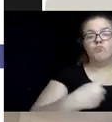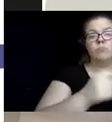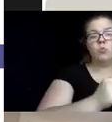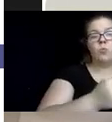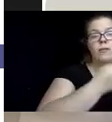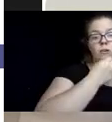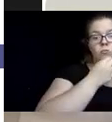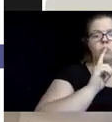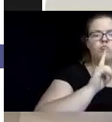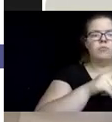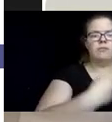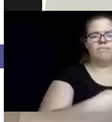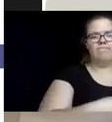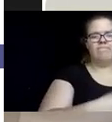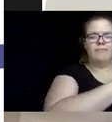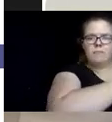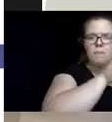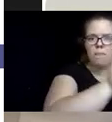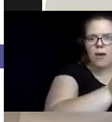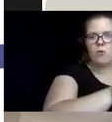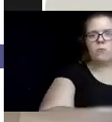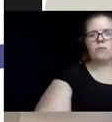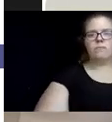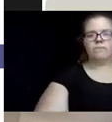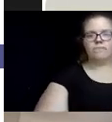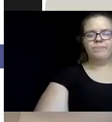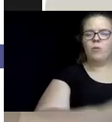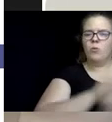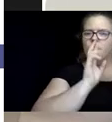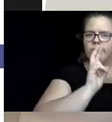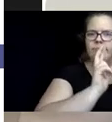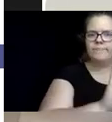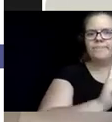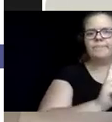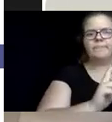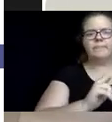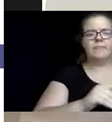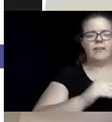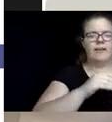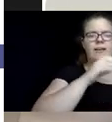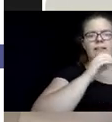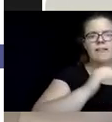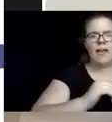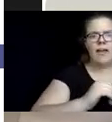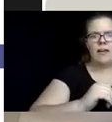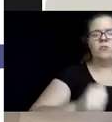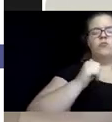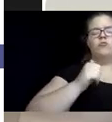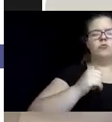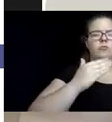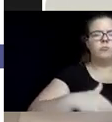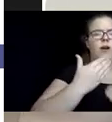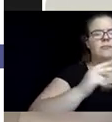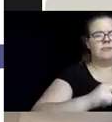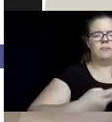talk about the issues of empowerment. And we respect that the aging process is one of gaining wisdom